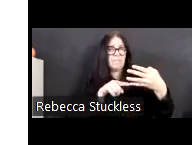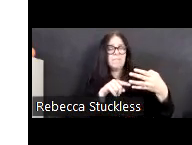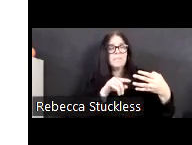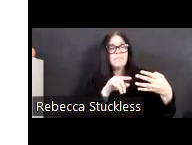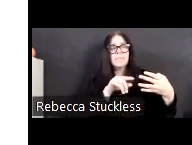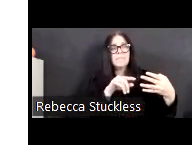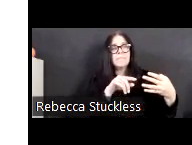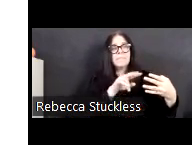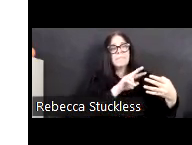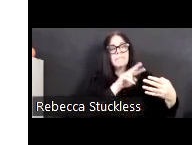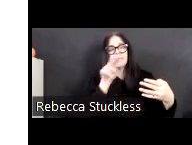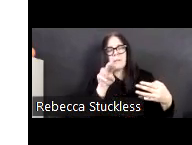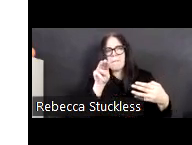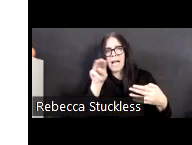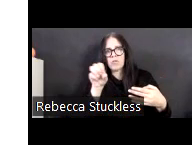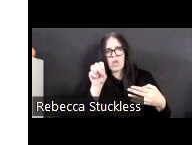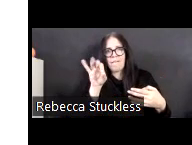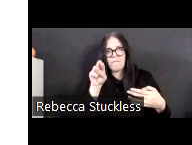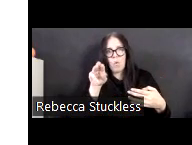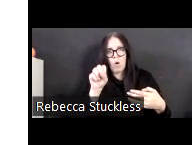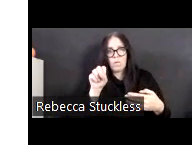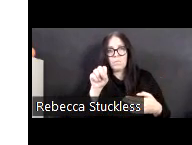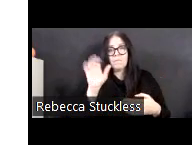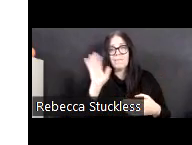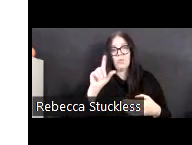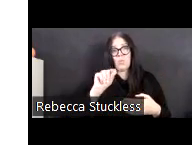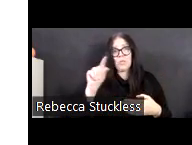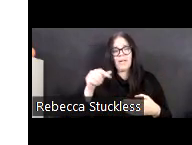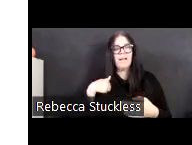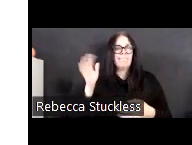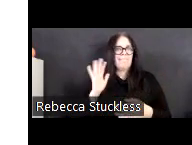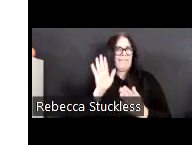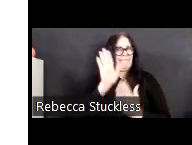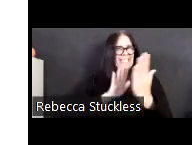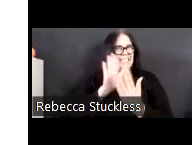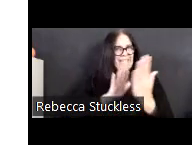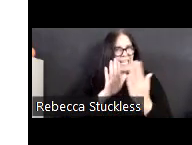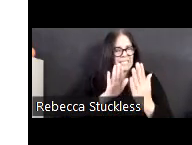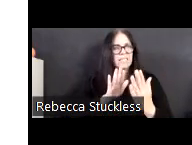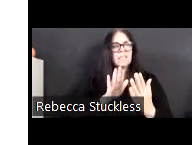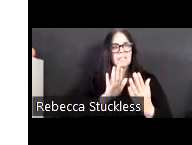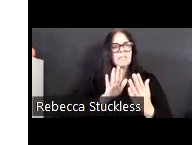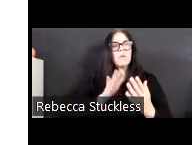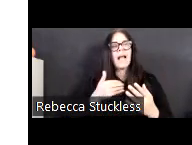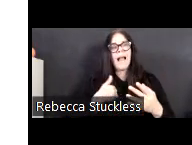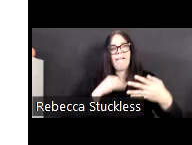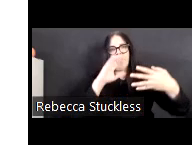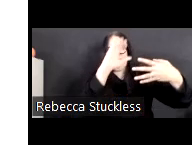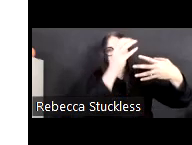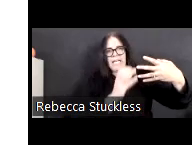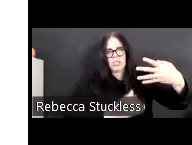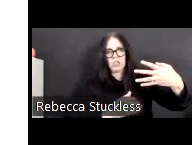Microsoft Forms in 2020. I used to do it face-to-face when I was with the learners. So there are 4 sections. I have a